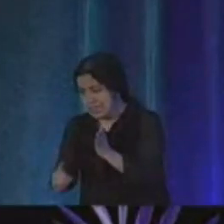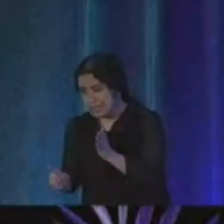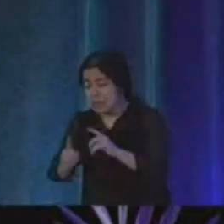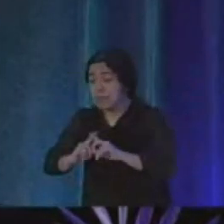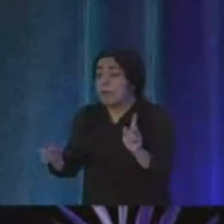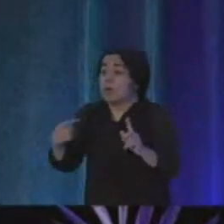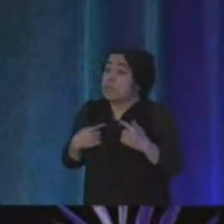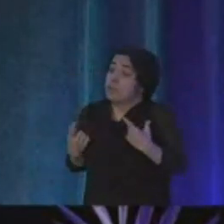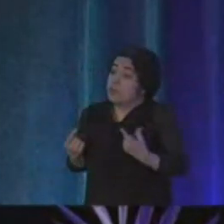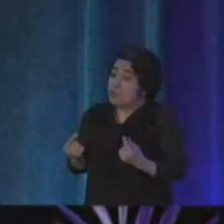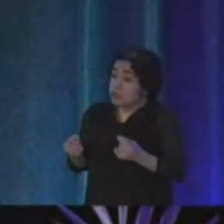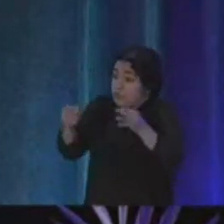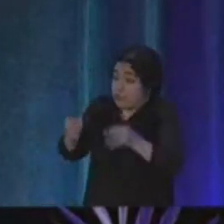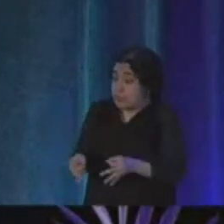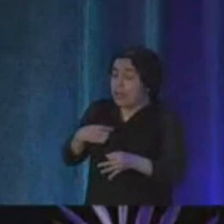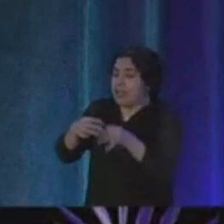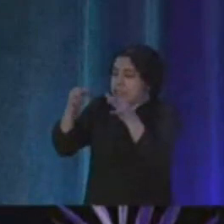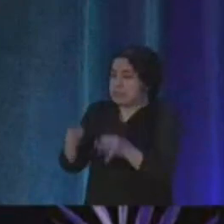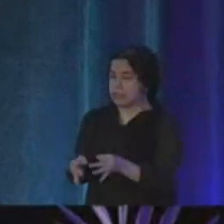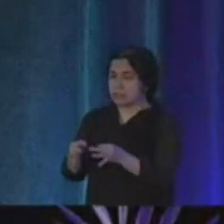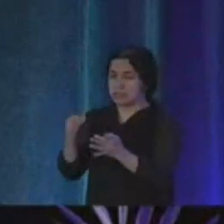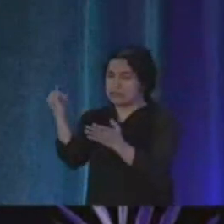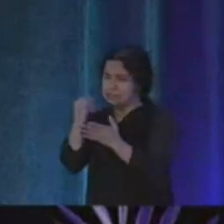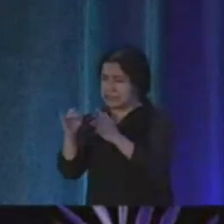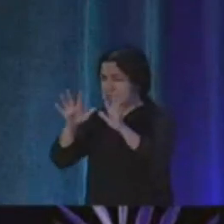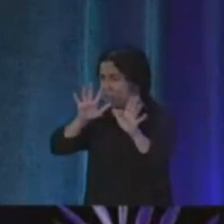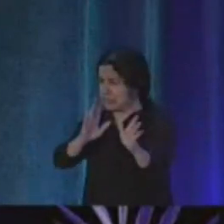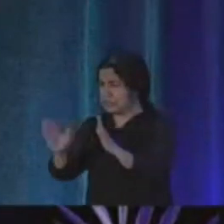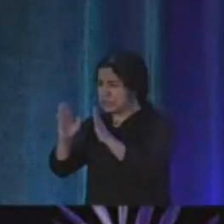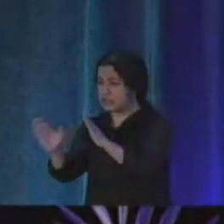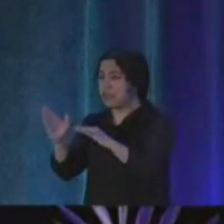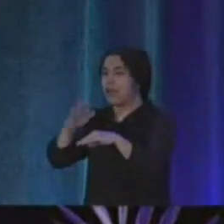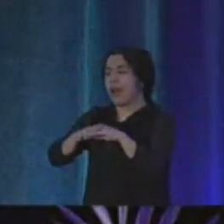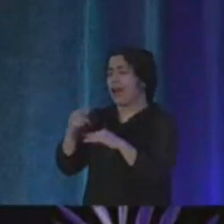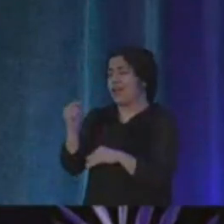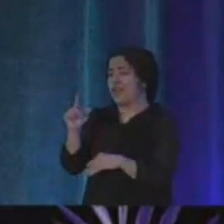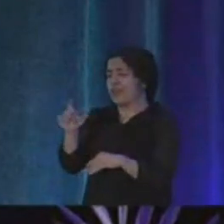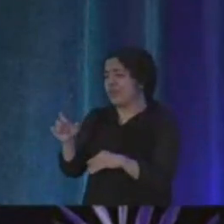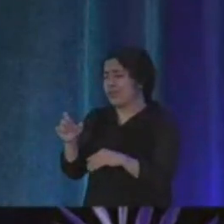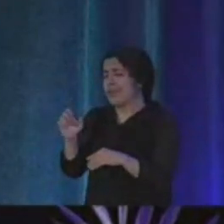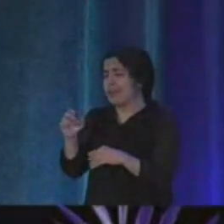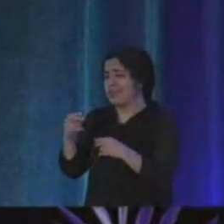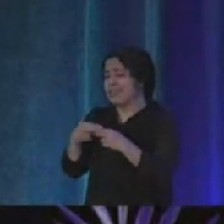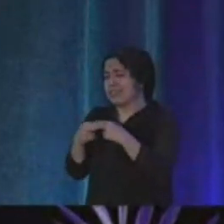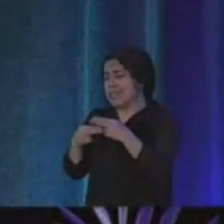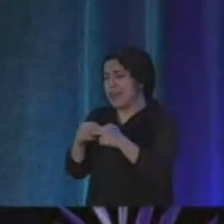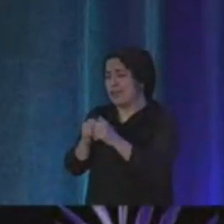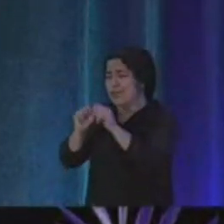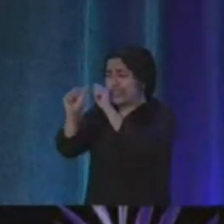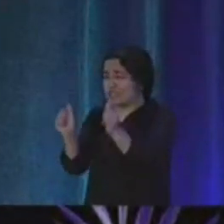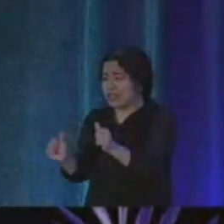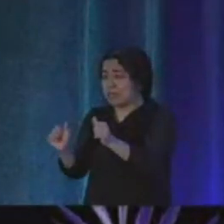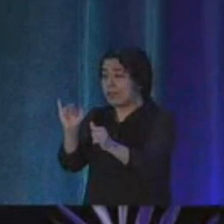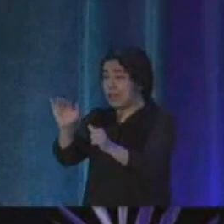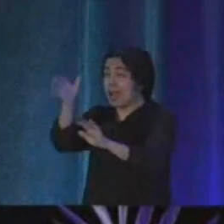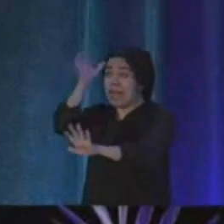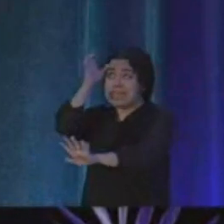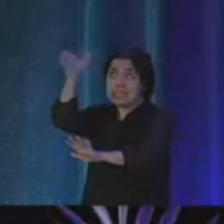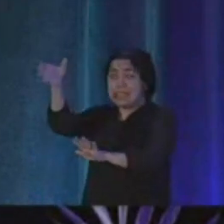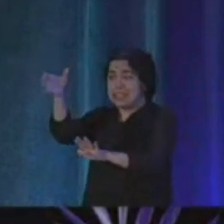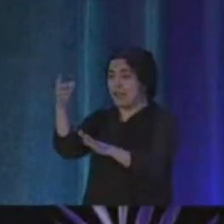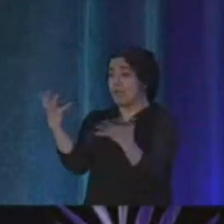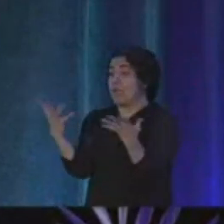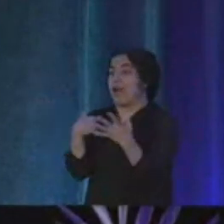do was sketch out really quickly, like on Google Slides with some shapes, an idea of a component I could